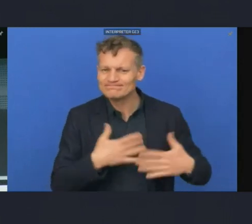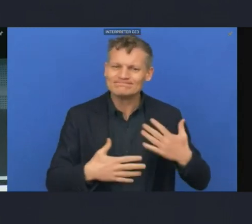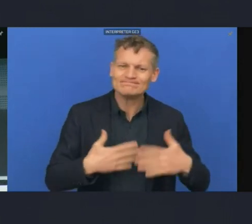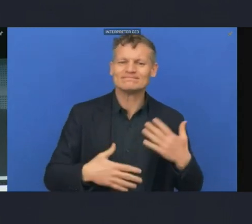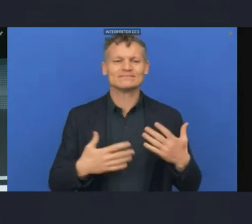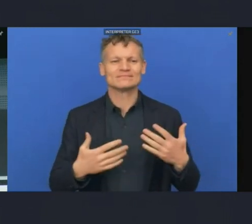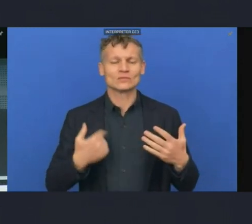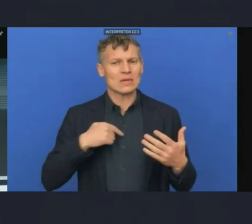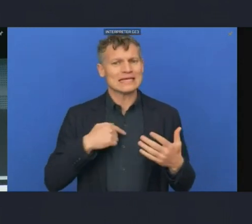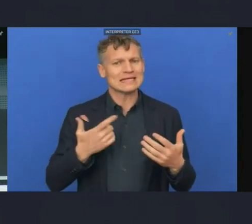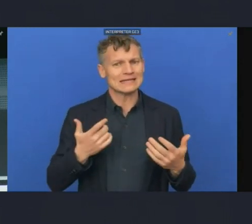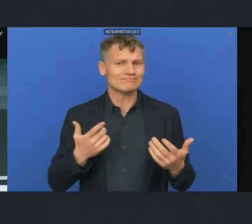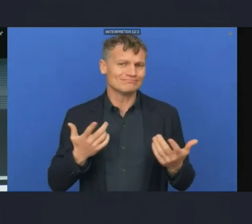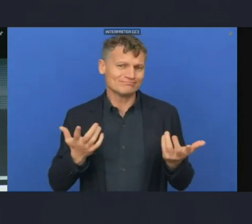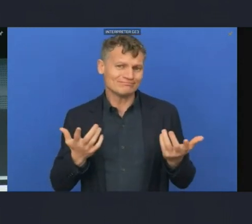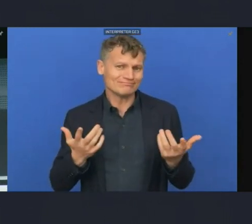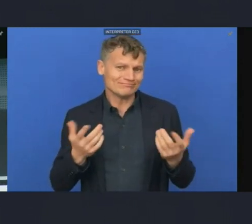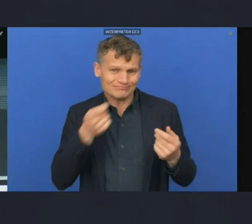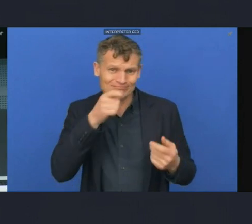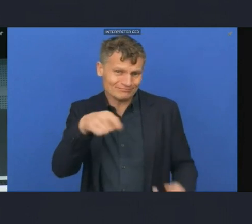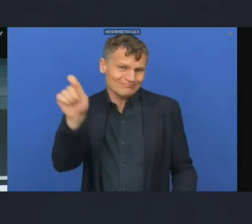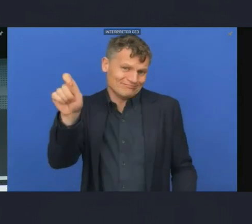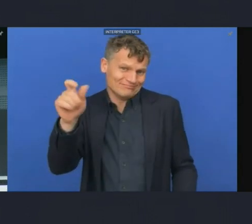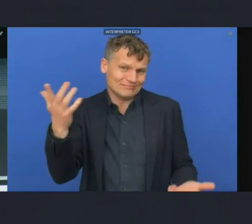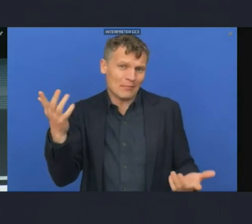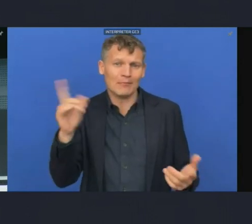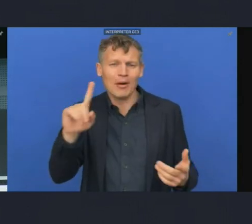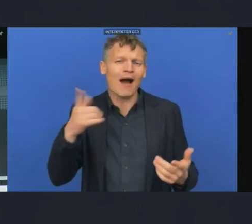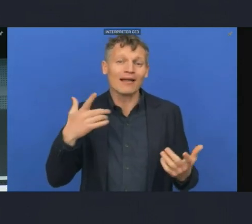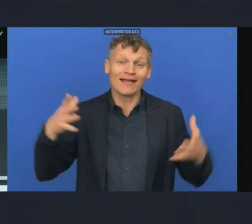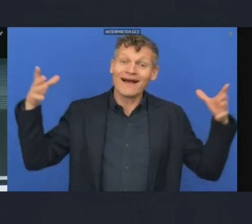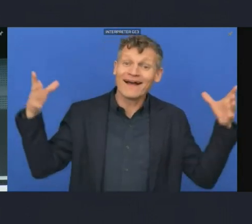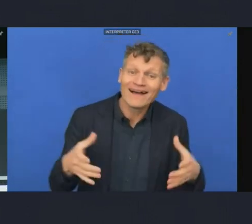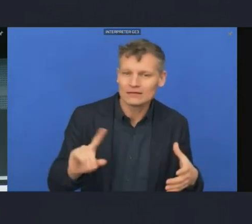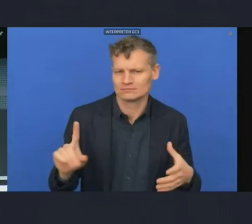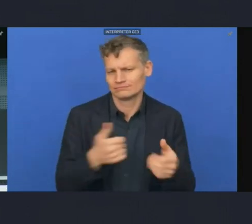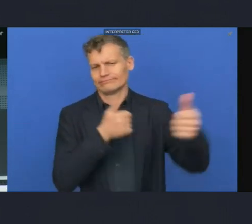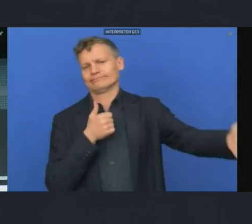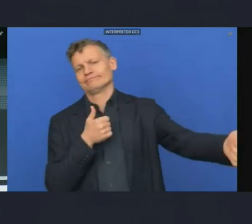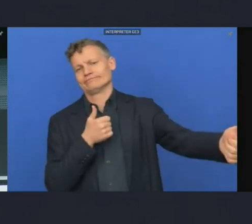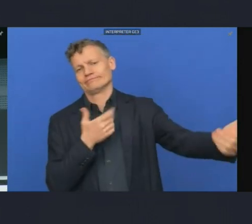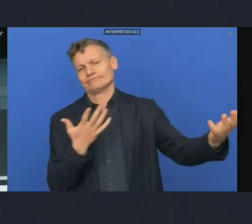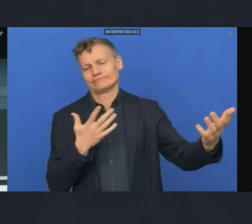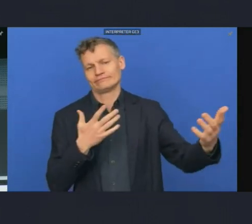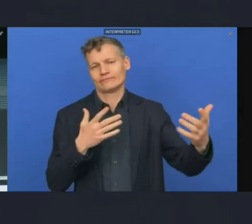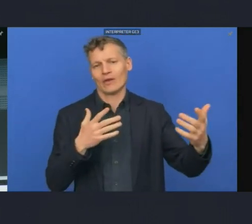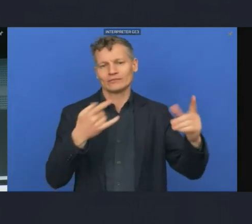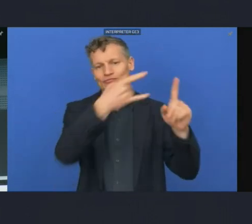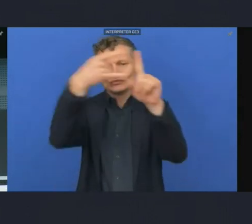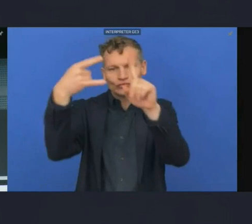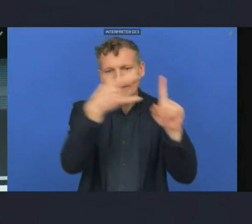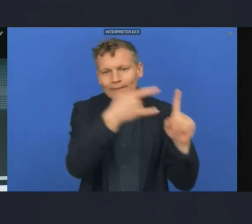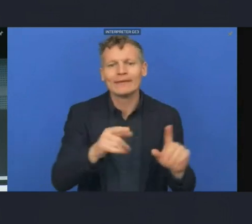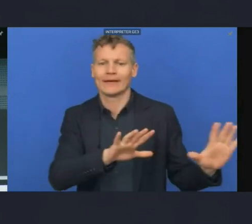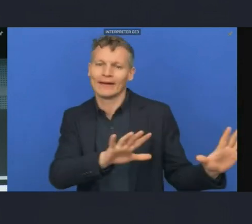through teleconferences and things like that. But still, we had a chance, because in October 2020, we still had the pandemic was down,